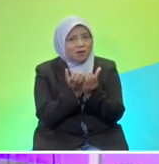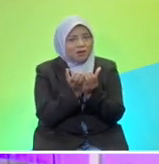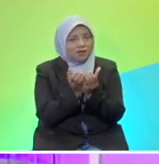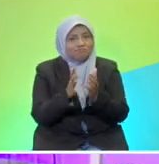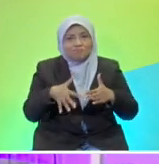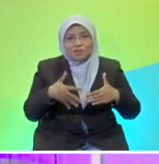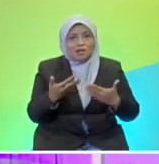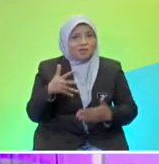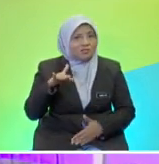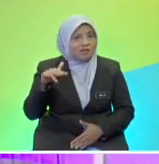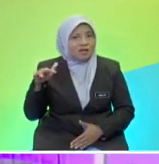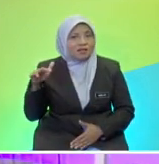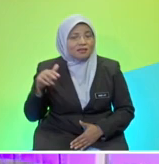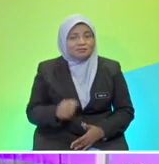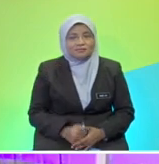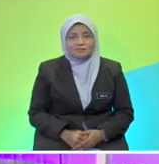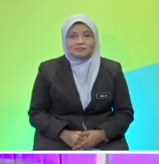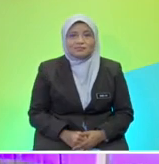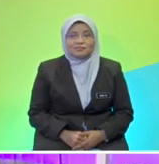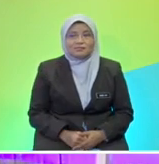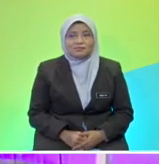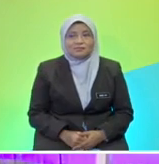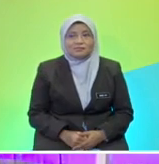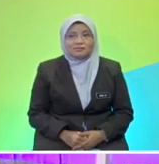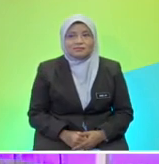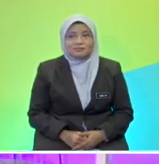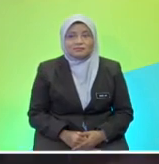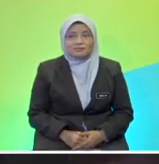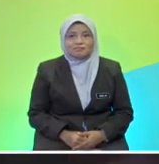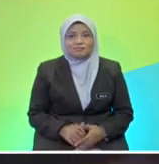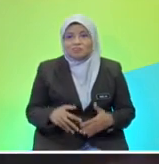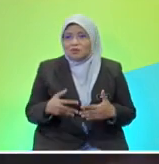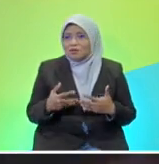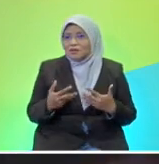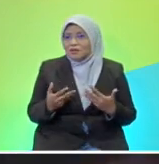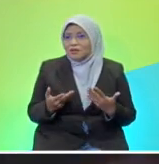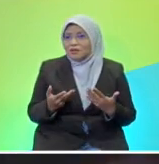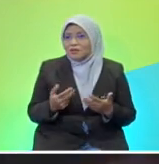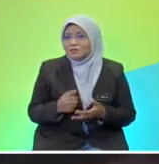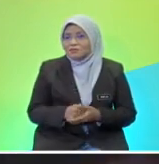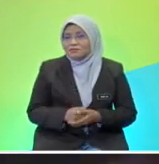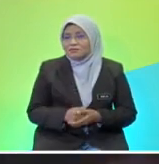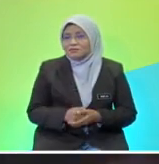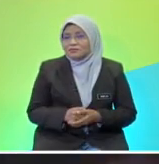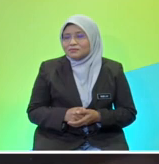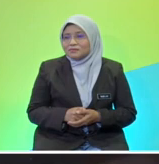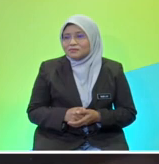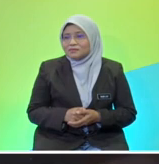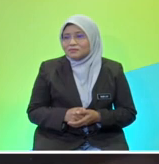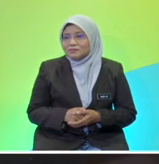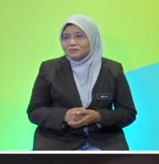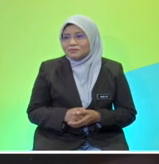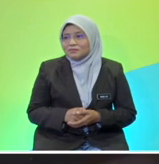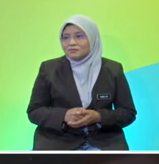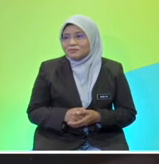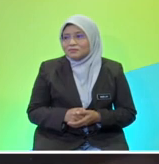spell the ball? Yes, I can try. Okay, good. Yes. Or do we also put the words here, did you on the whiteboard? Oh, you